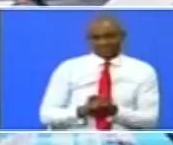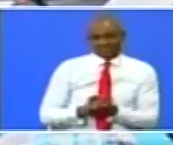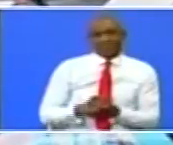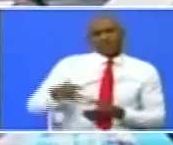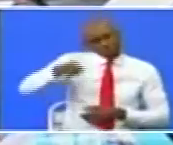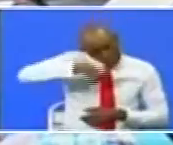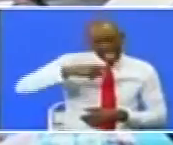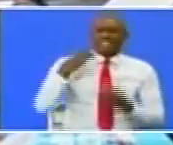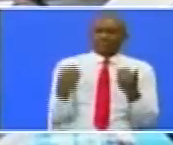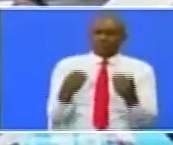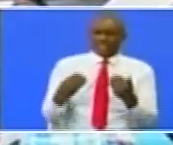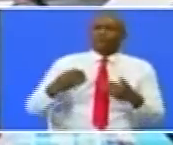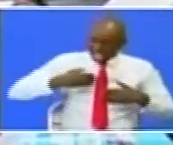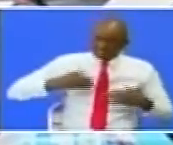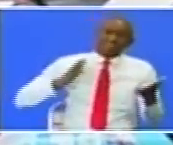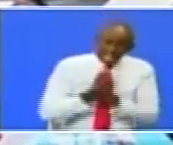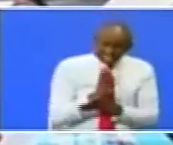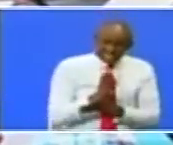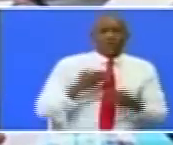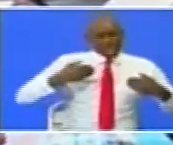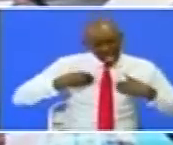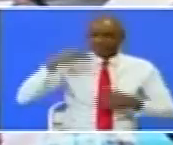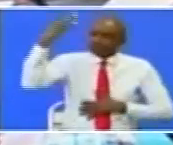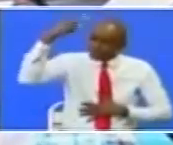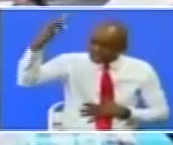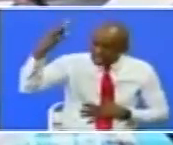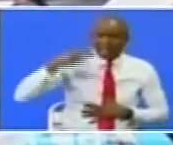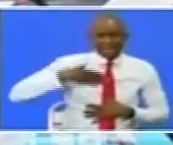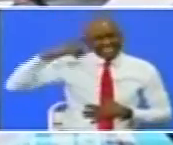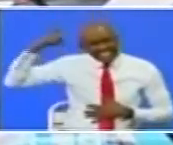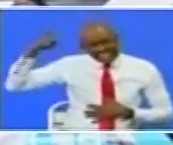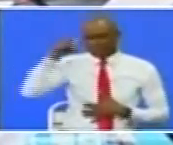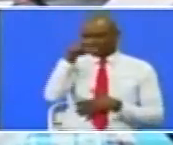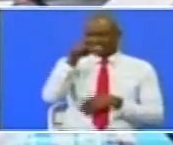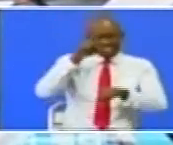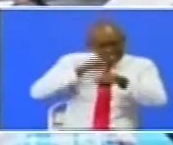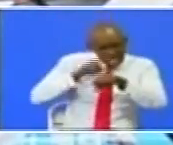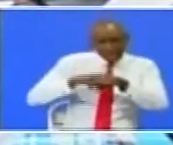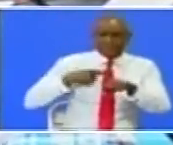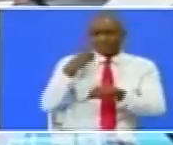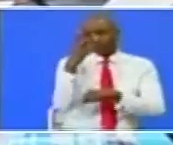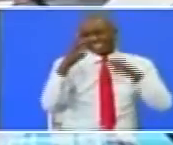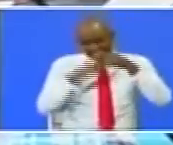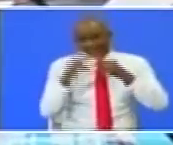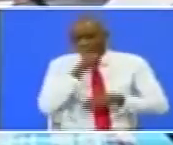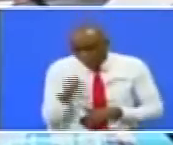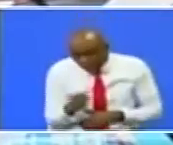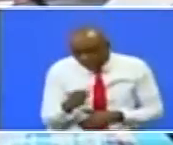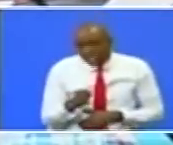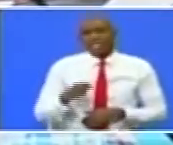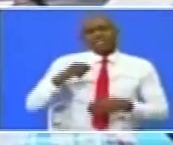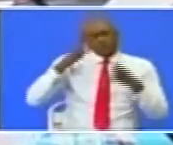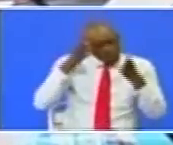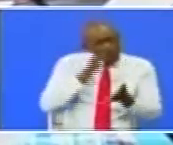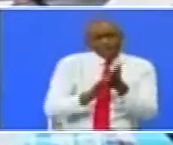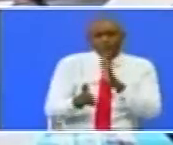We are children. We have rights and we have a future. My dream is that by the time I am 27 years old, there shall